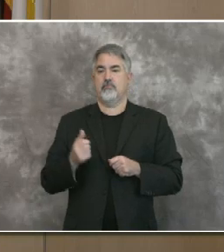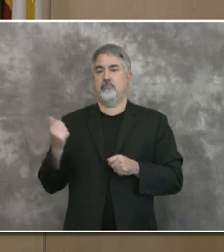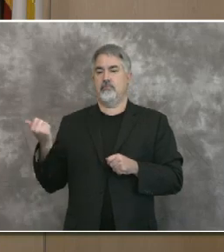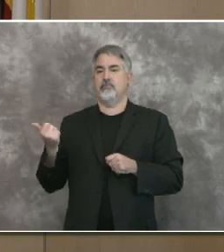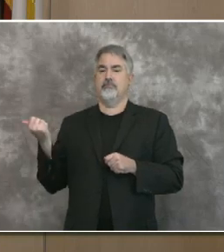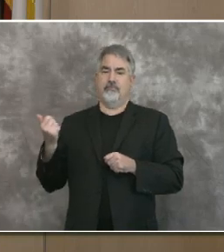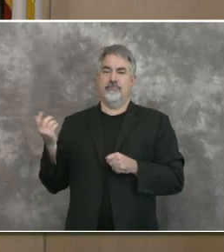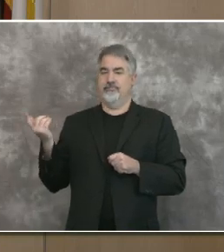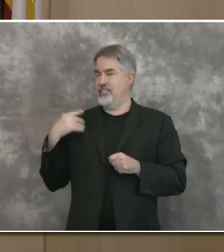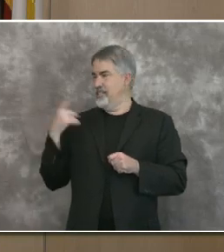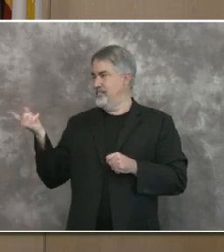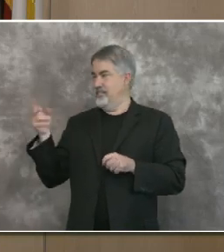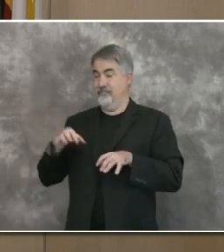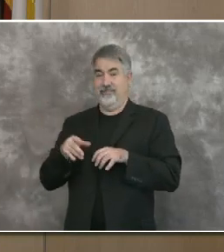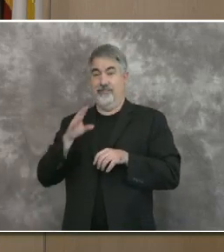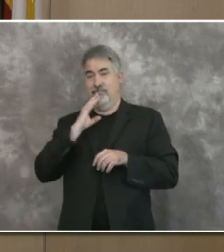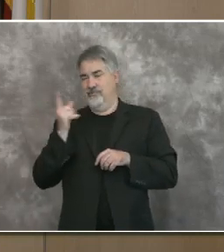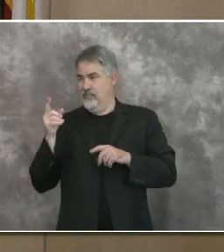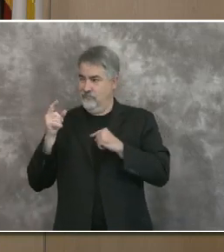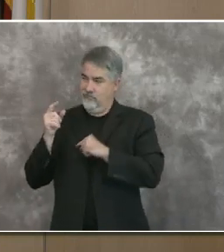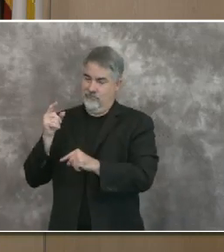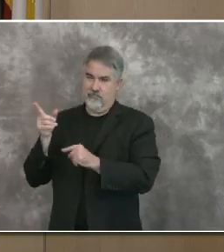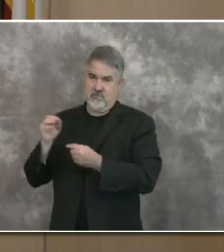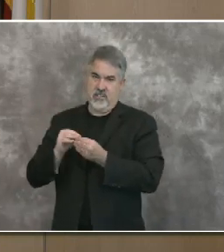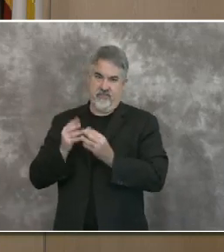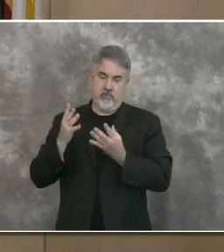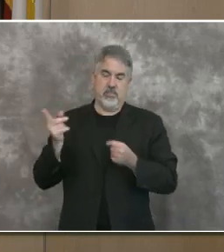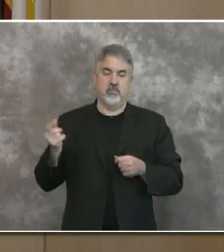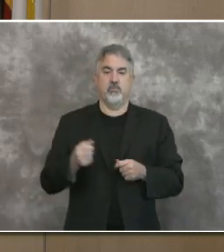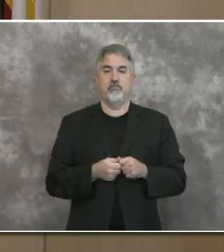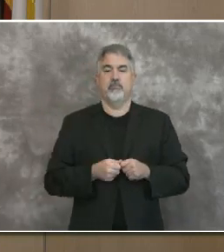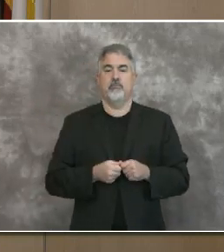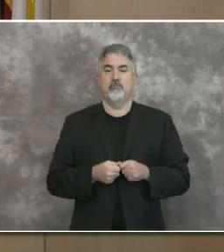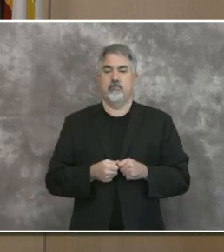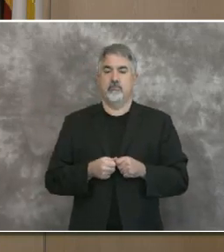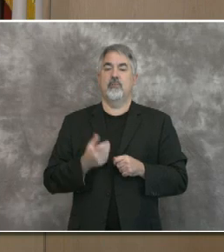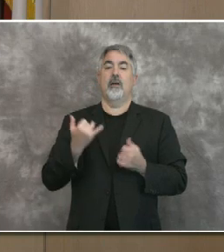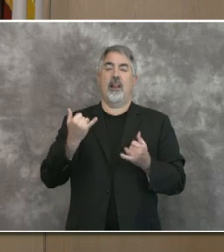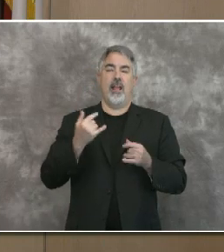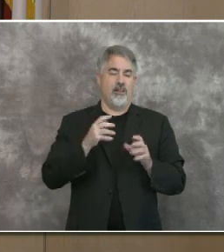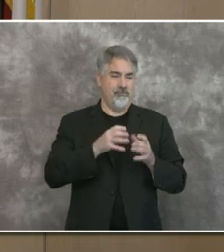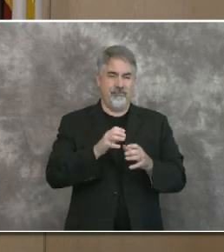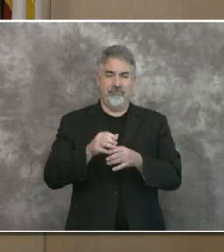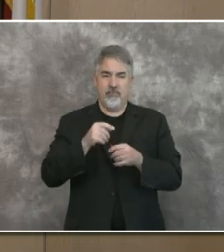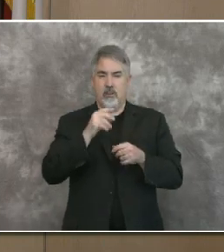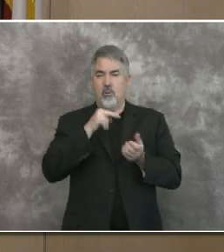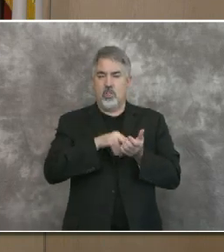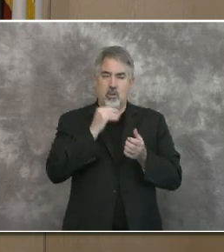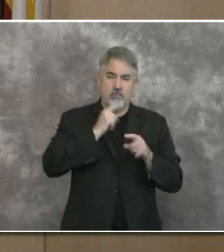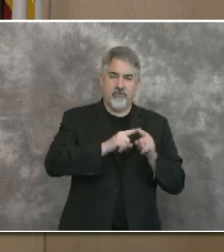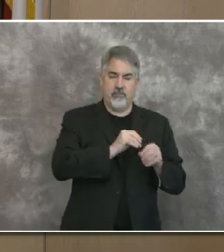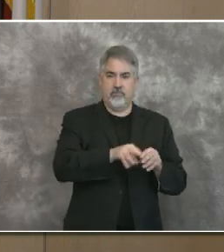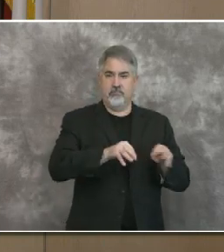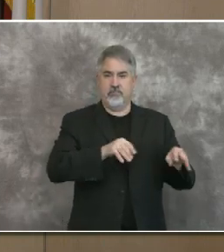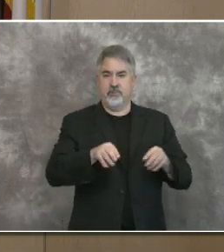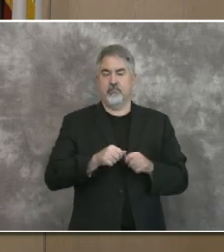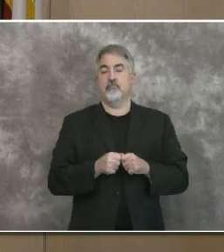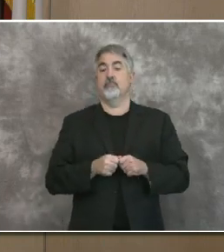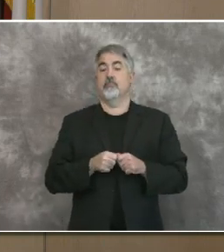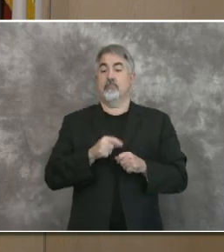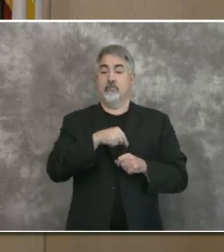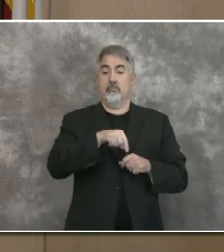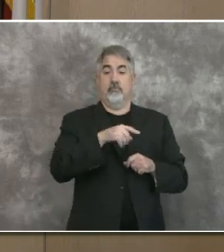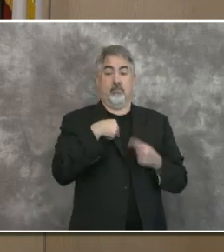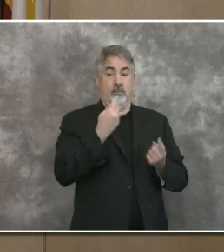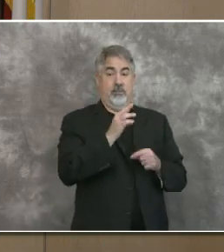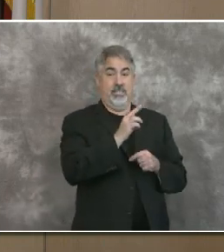In regard to reported outbreaks in congregate and community settings, to date there have been a cumulative total of